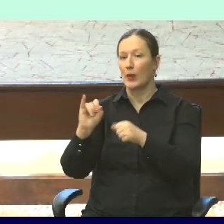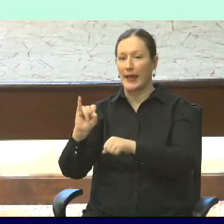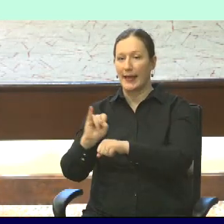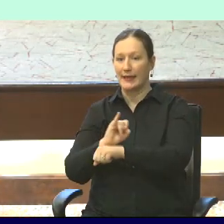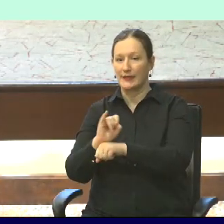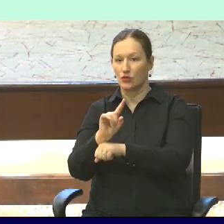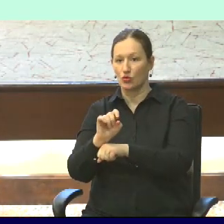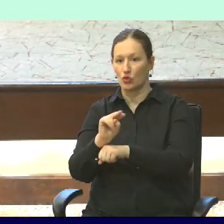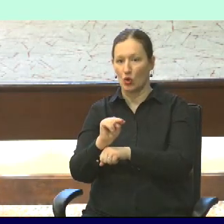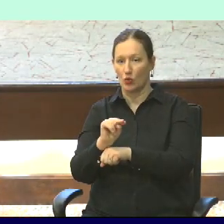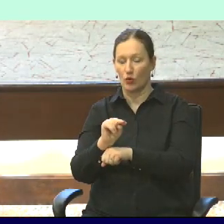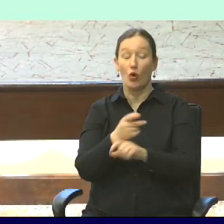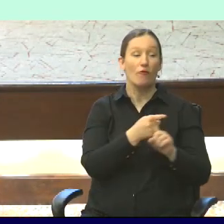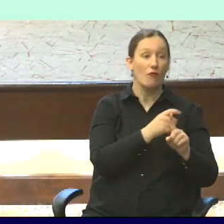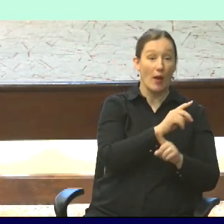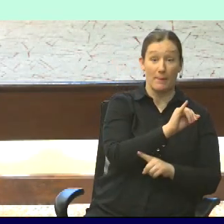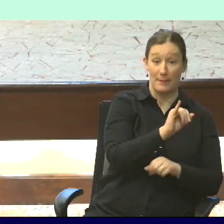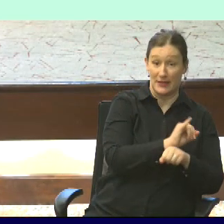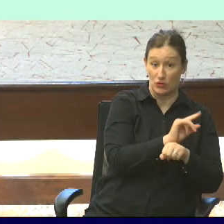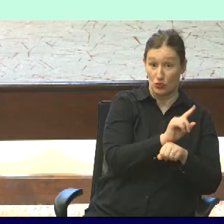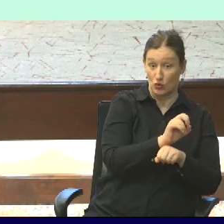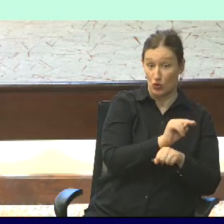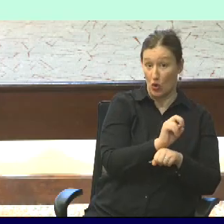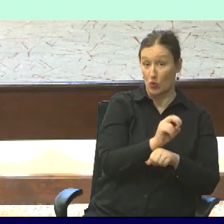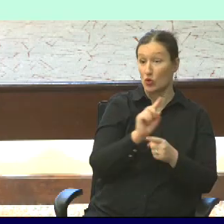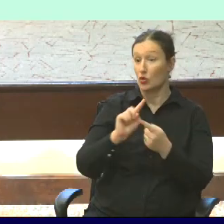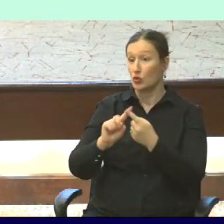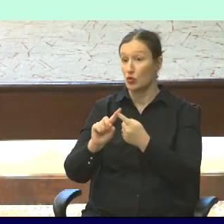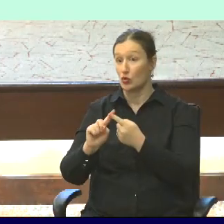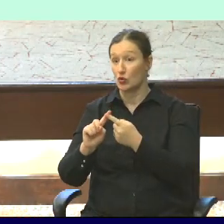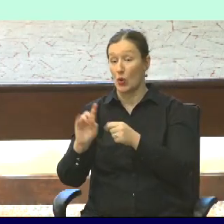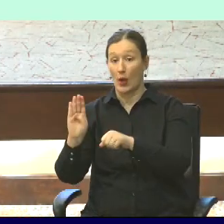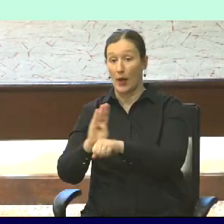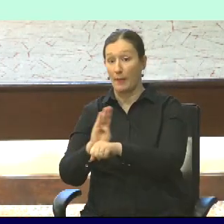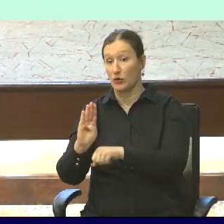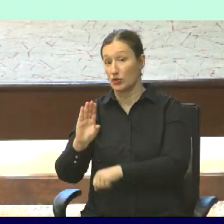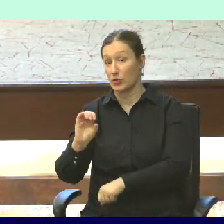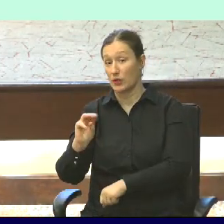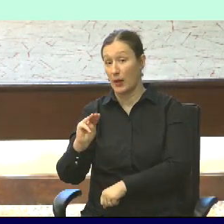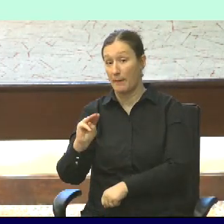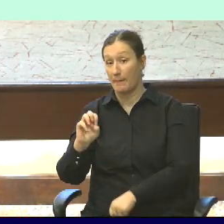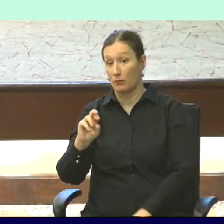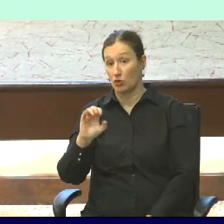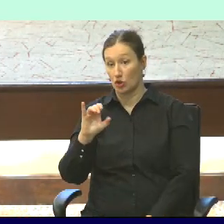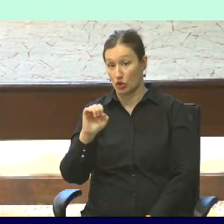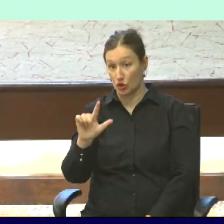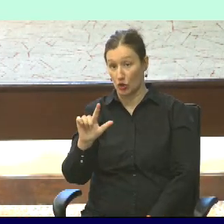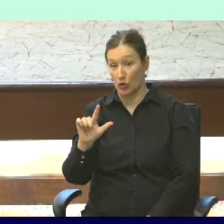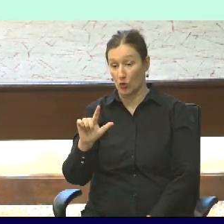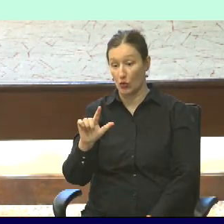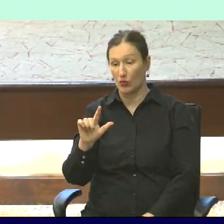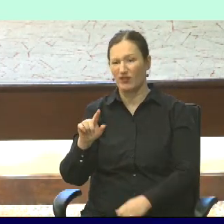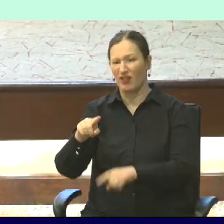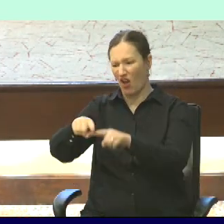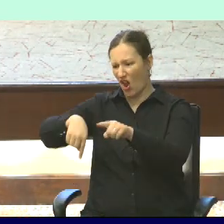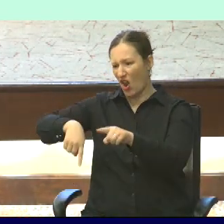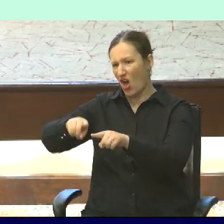to some commercial and mixed-use zoning that would accommodate some commercial zoning along